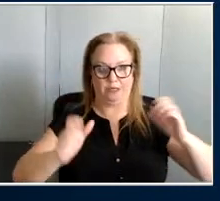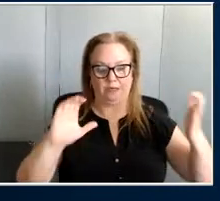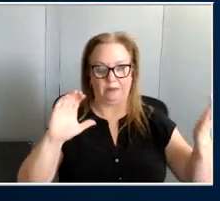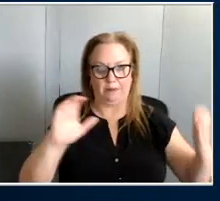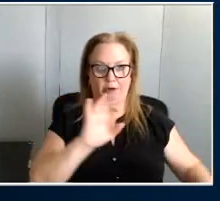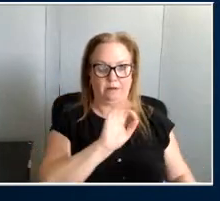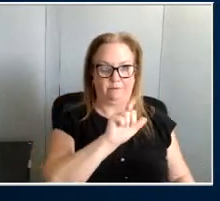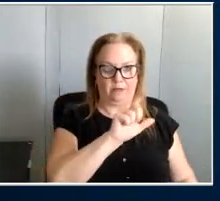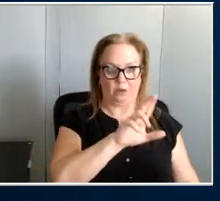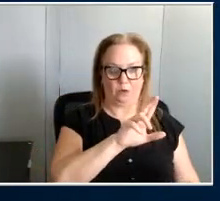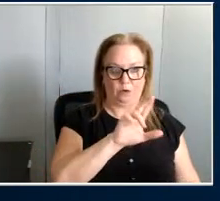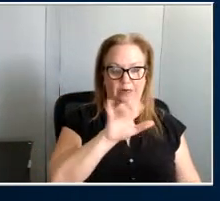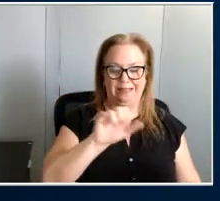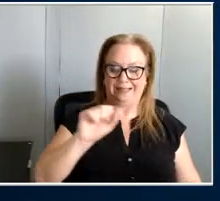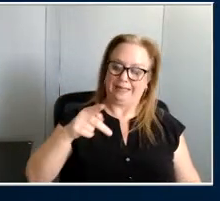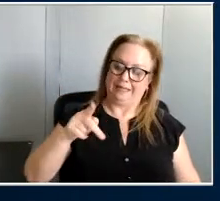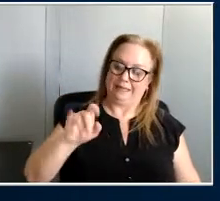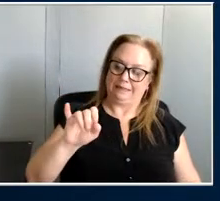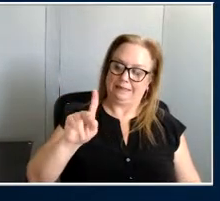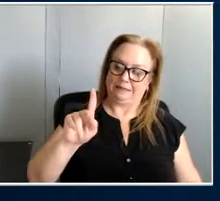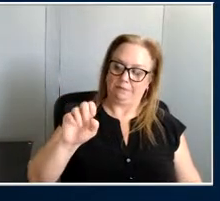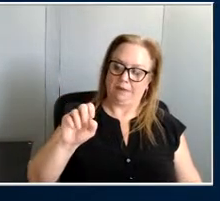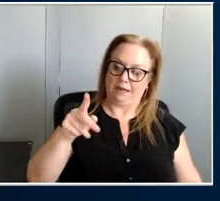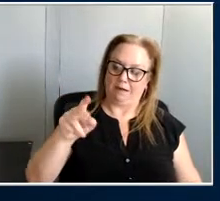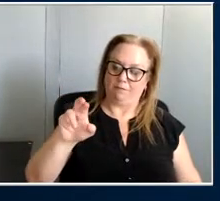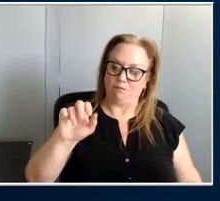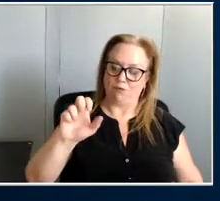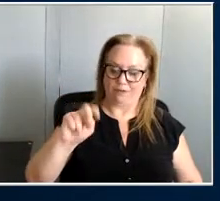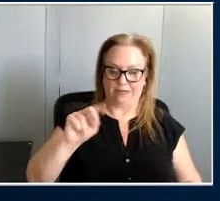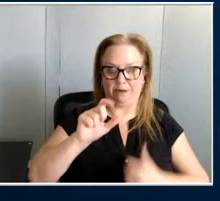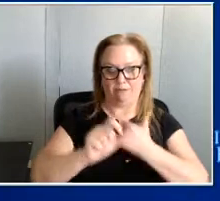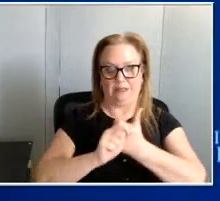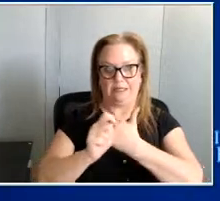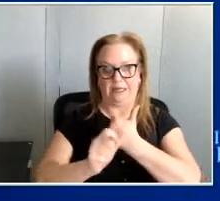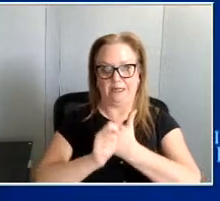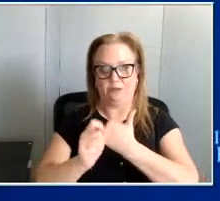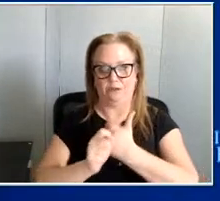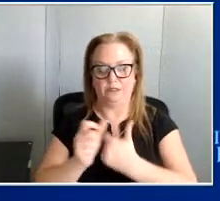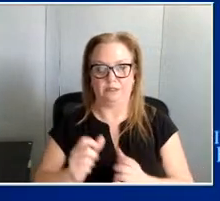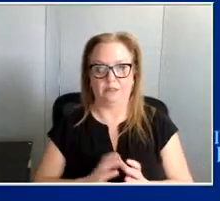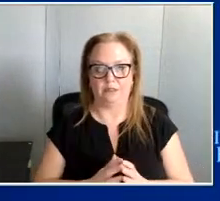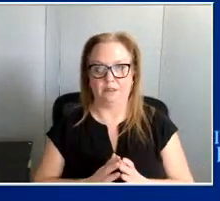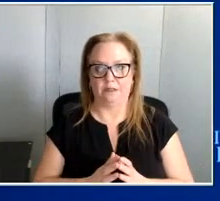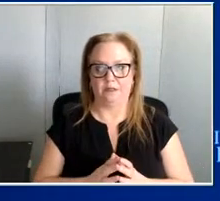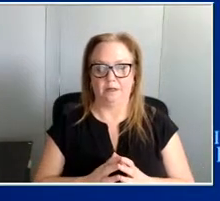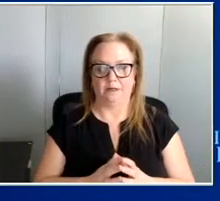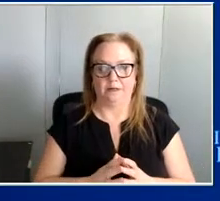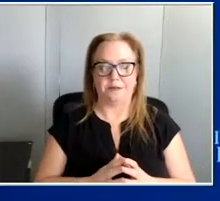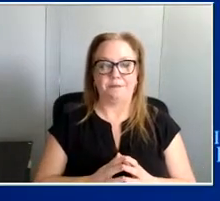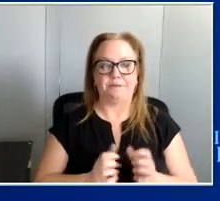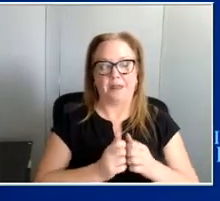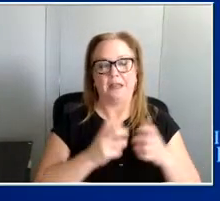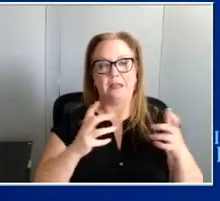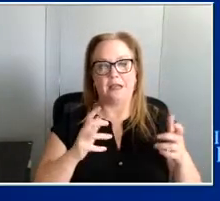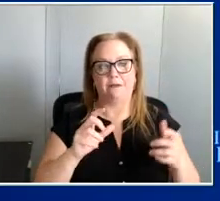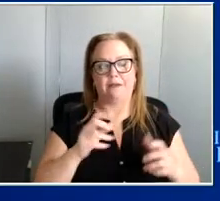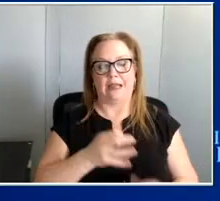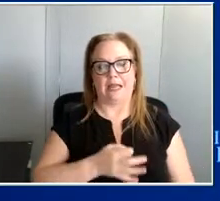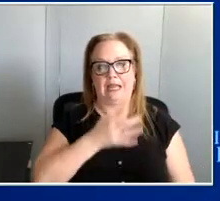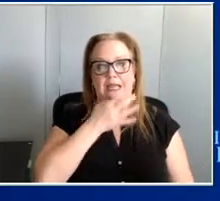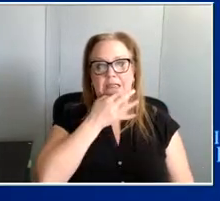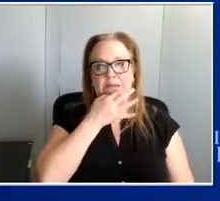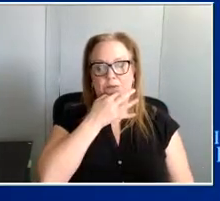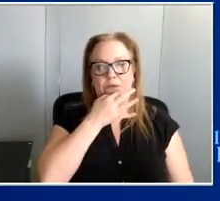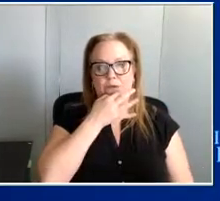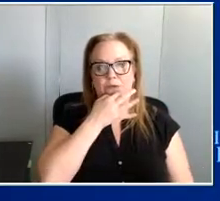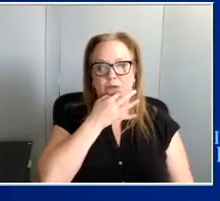Yeah. That spike protein can be really dangerous. Yeah, and that's what really a lot of the experts that have been put together